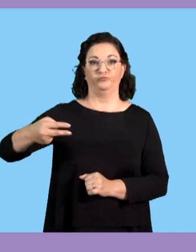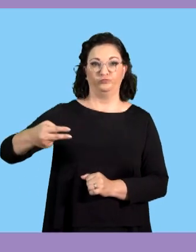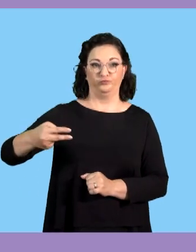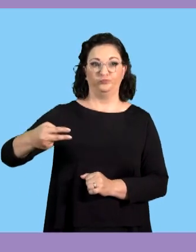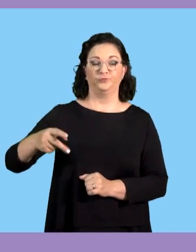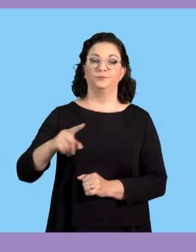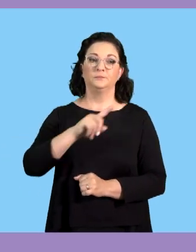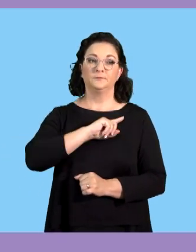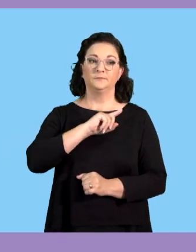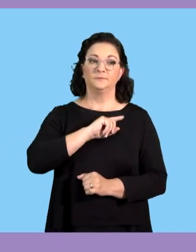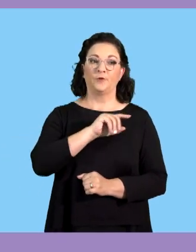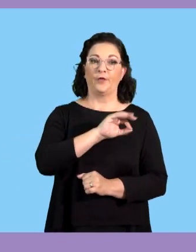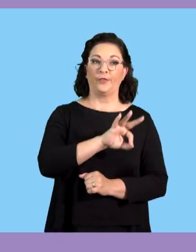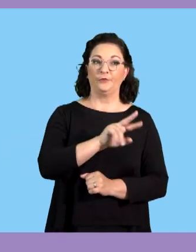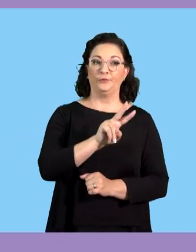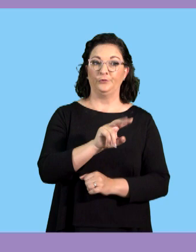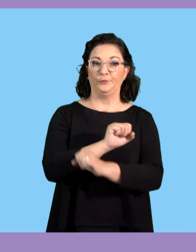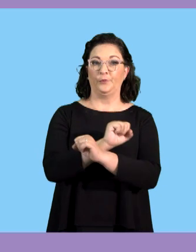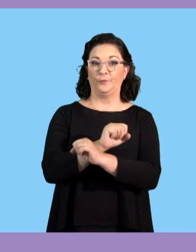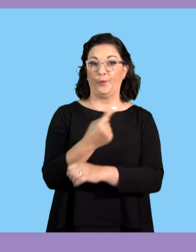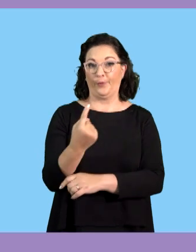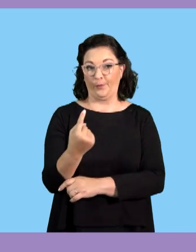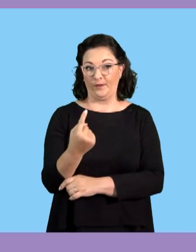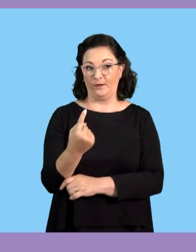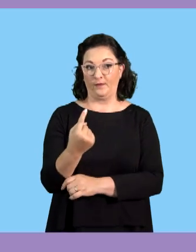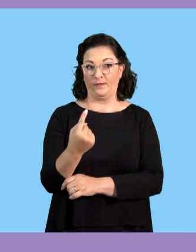it's 32 multiplied by 1, which gives you